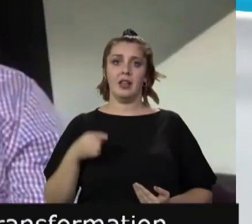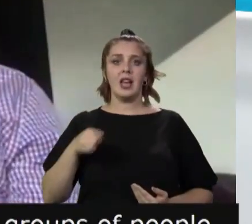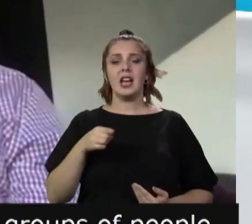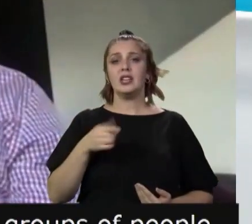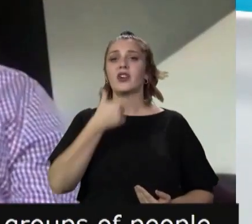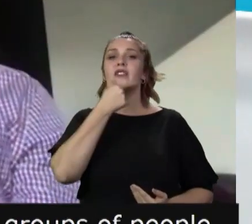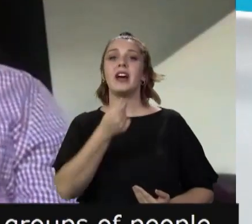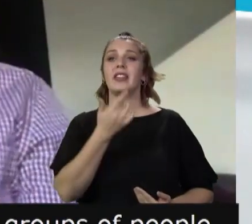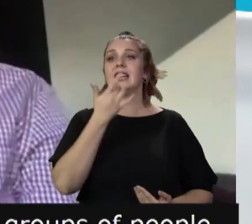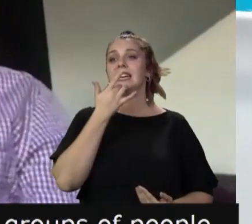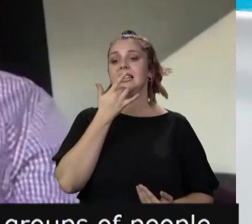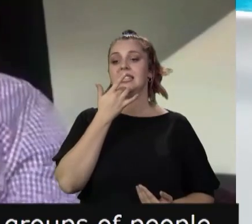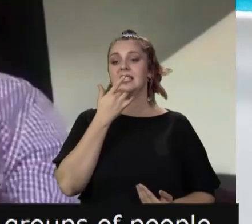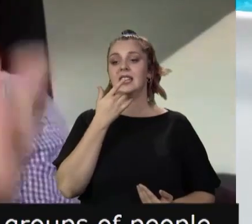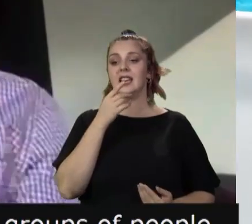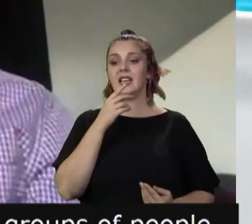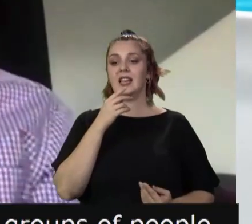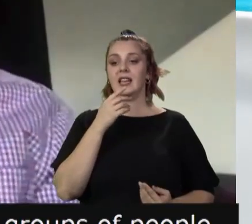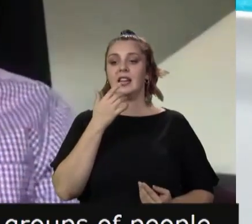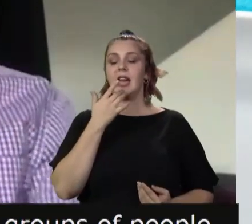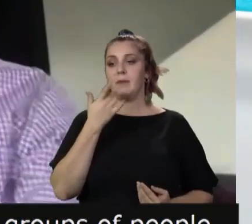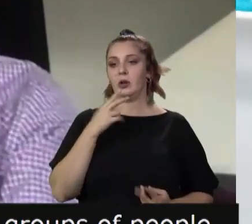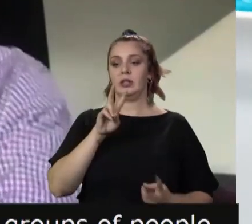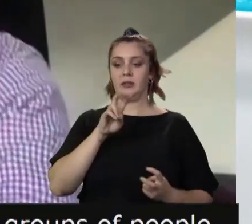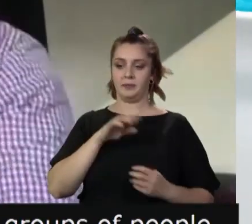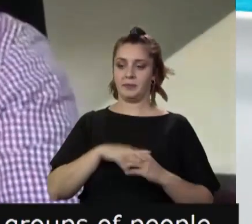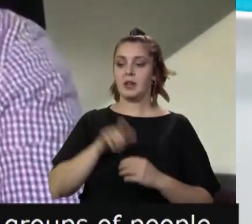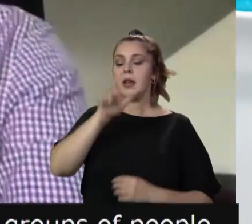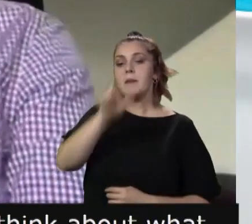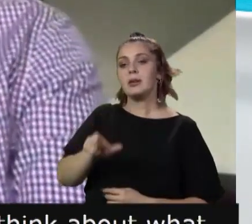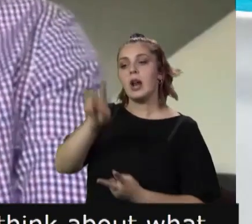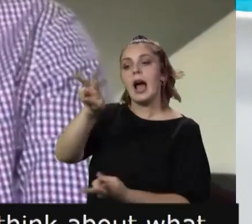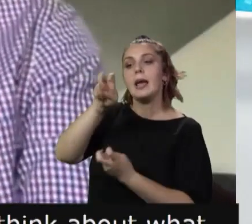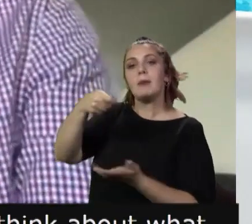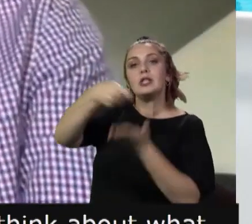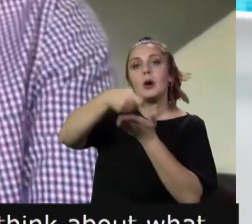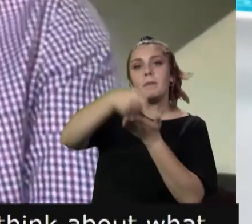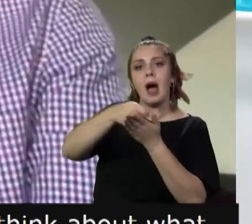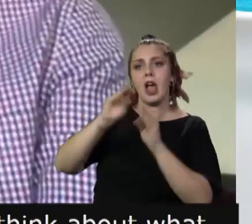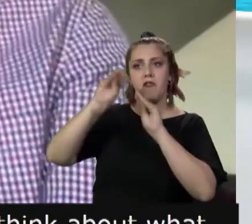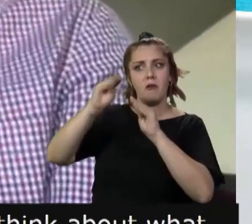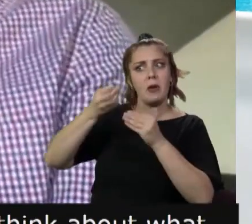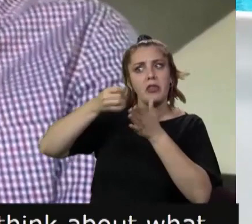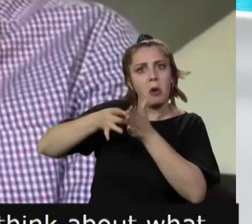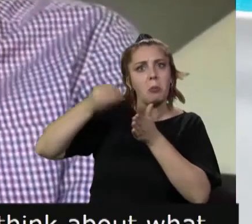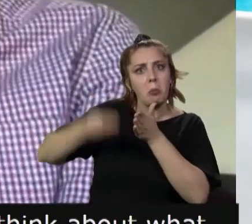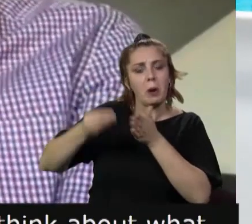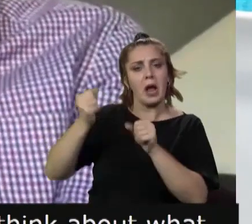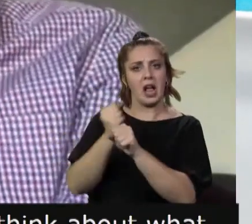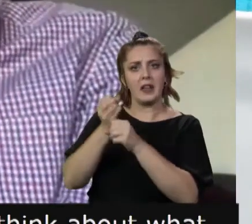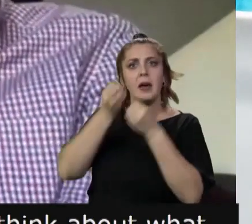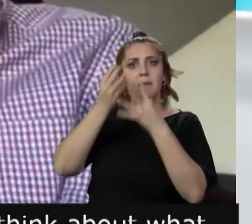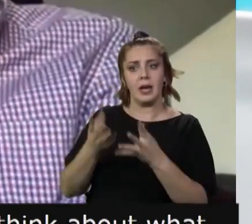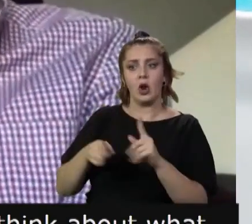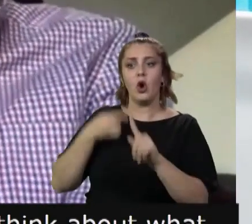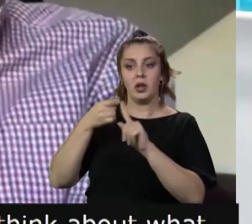what we want. And this is very easy. Do we want a person to pay taxes and be